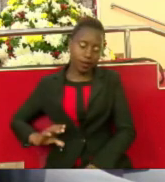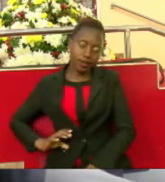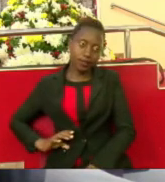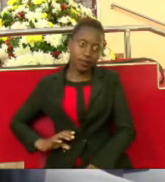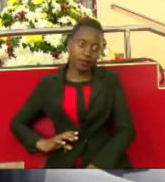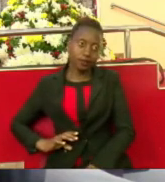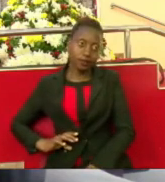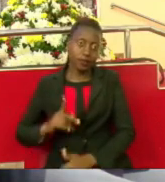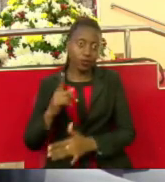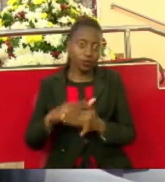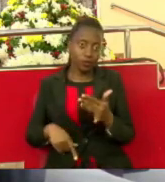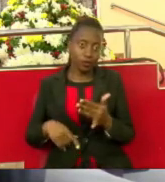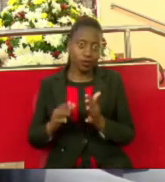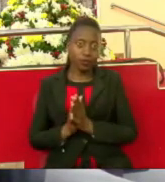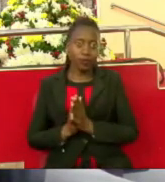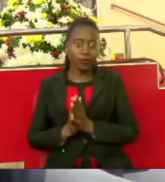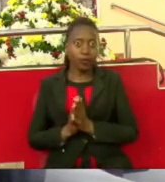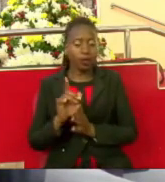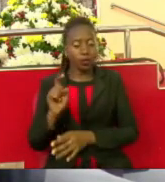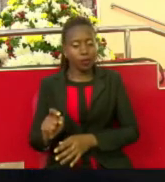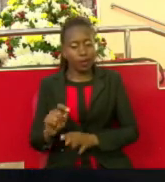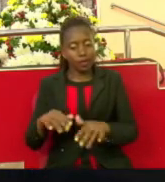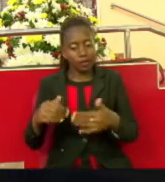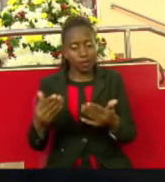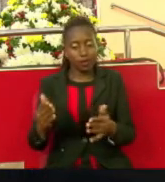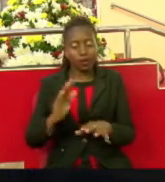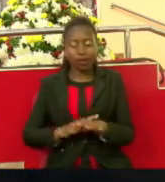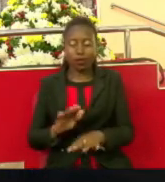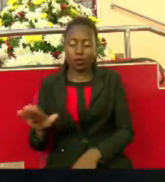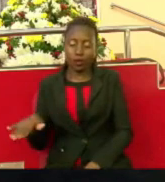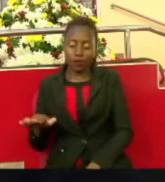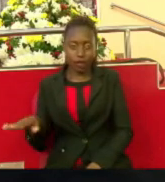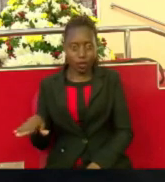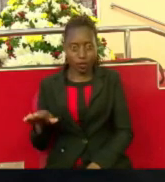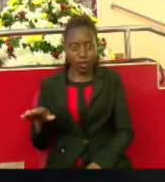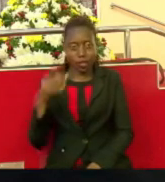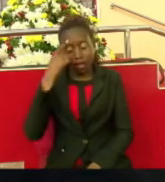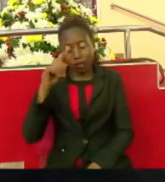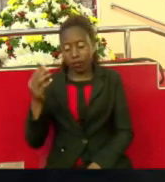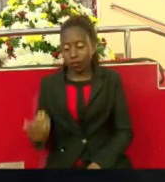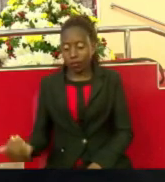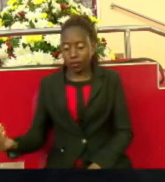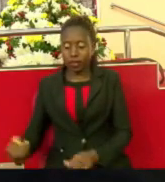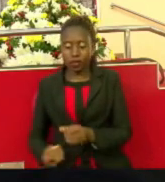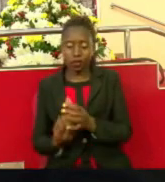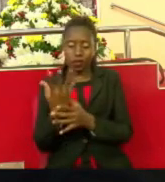that we need to provide an environment that is conducive for the children's growth in Christ.